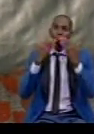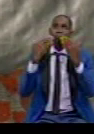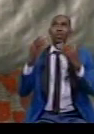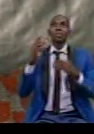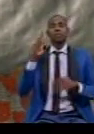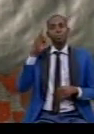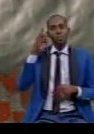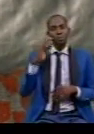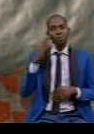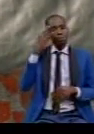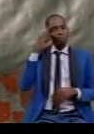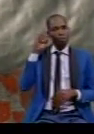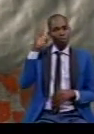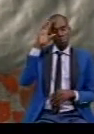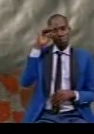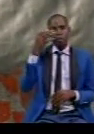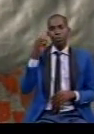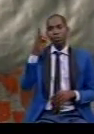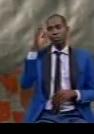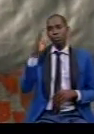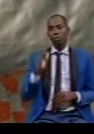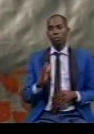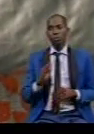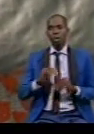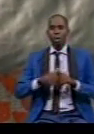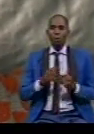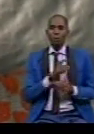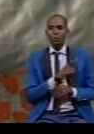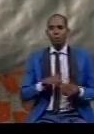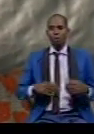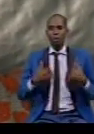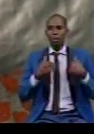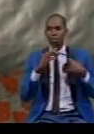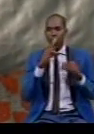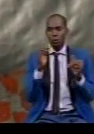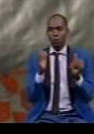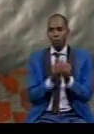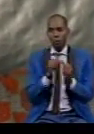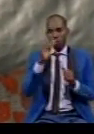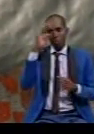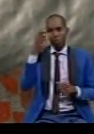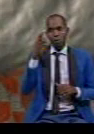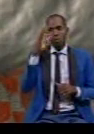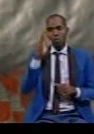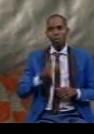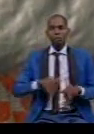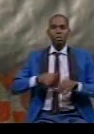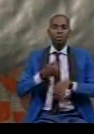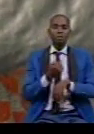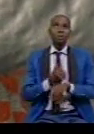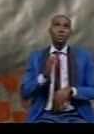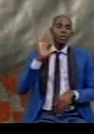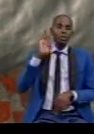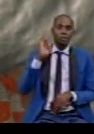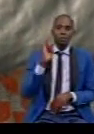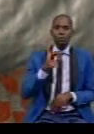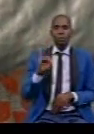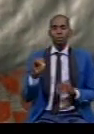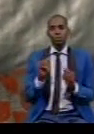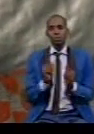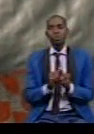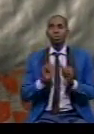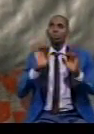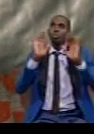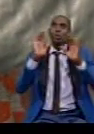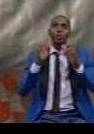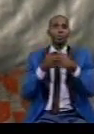When you have something like oppression, attack, affliction, something is working at my